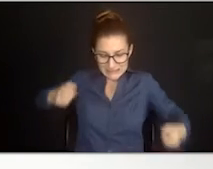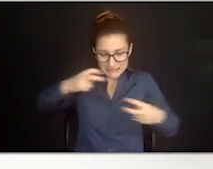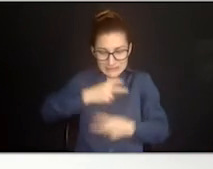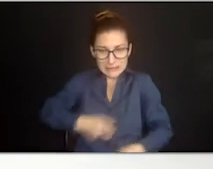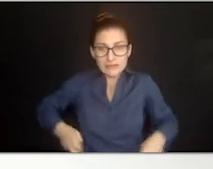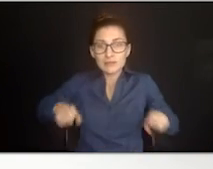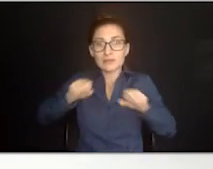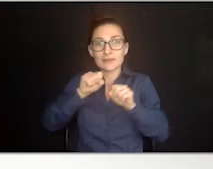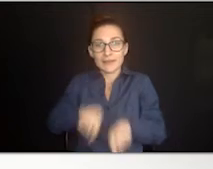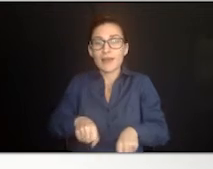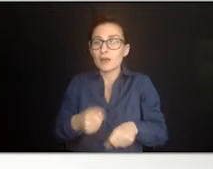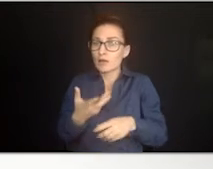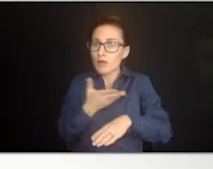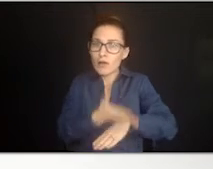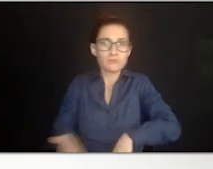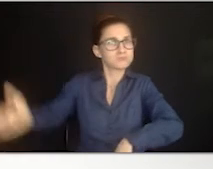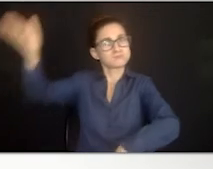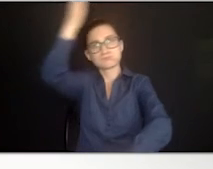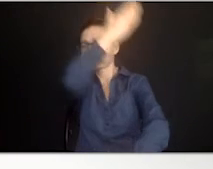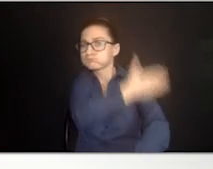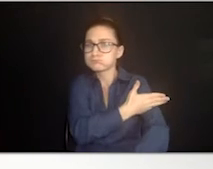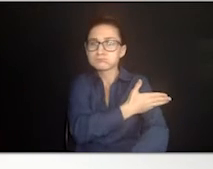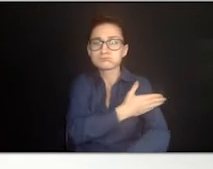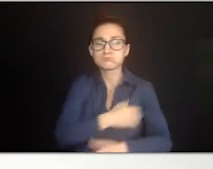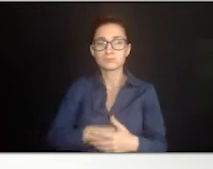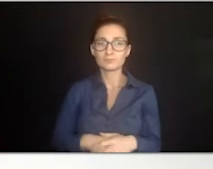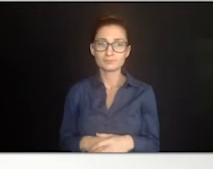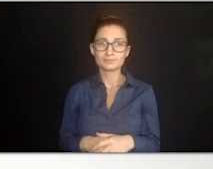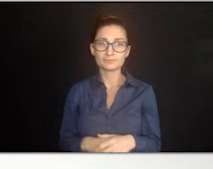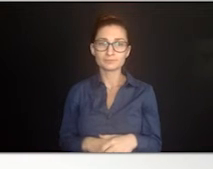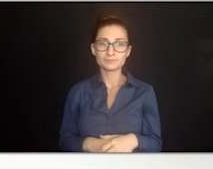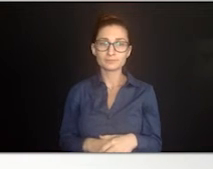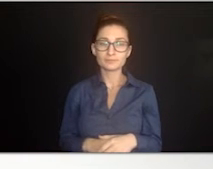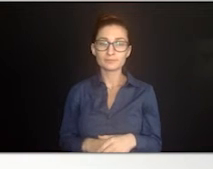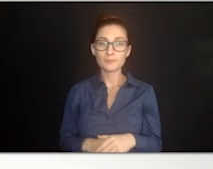make a lot of use out of this process to identify what they do next.